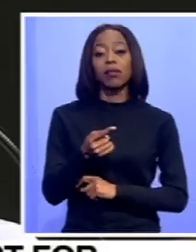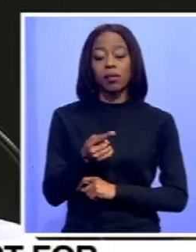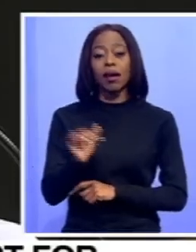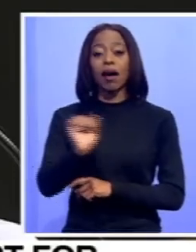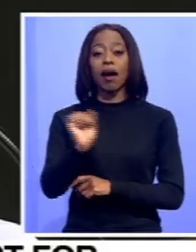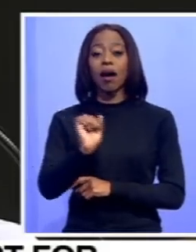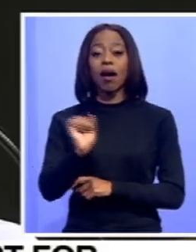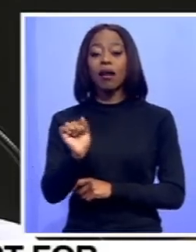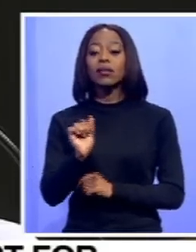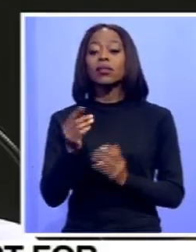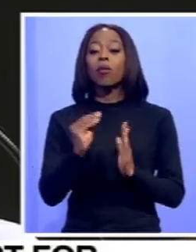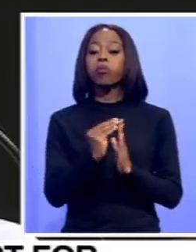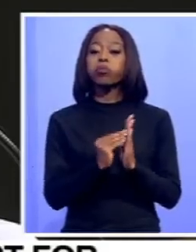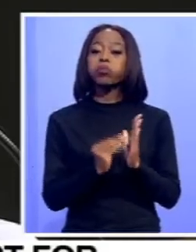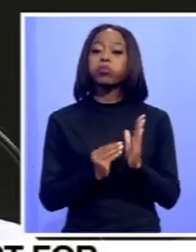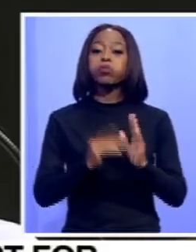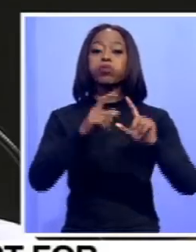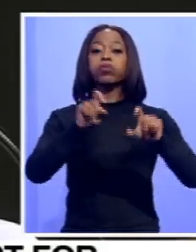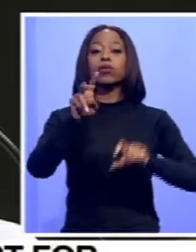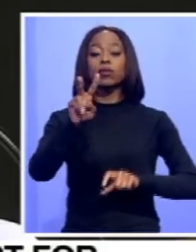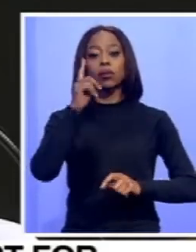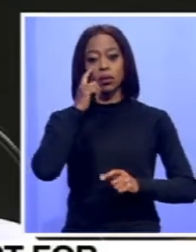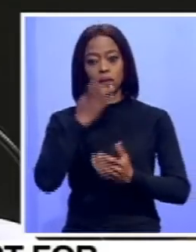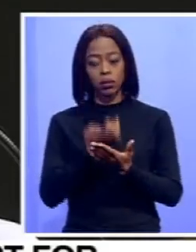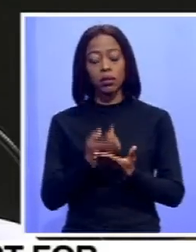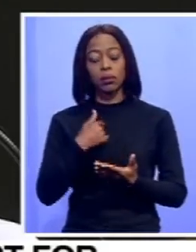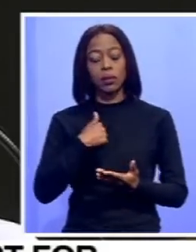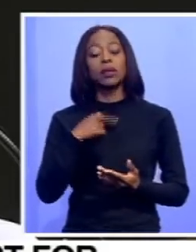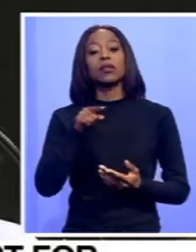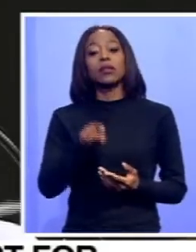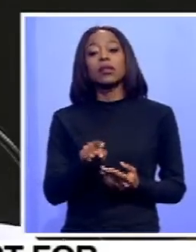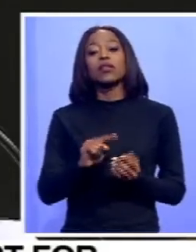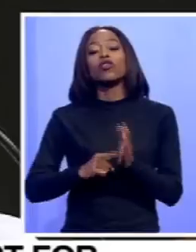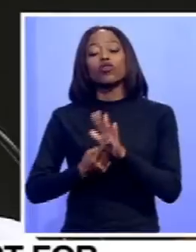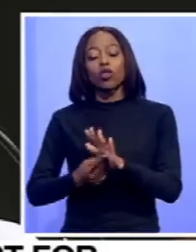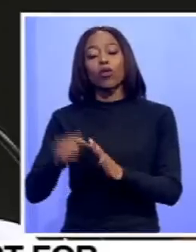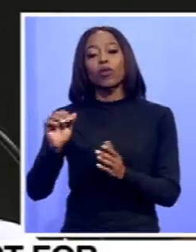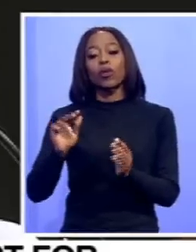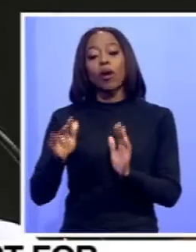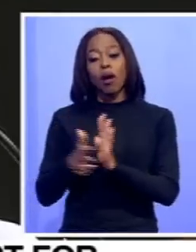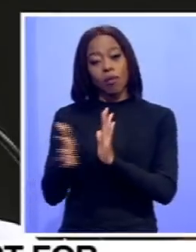that are referred to in paragraph 2 of my first affidavit refer to the vehicle permits as mentioned above.